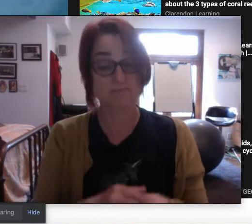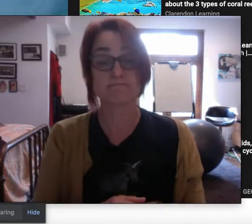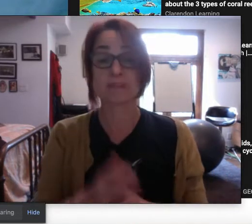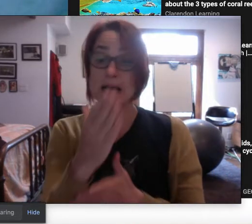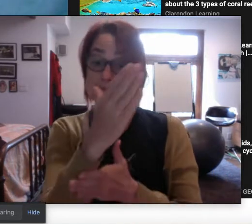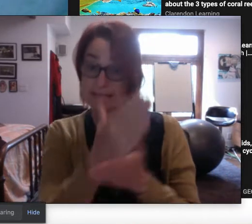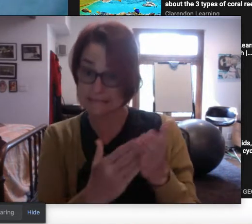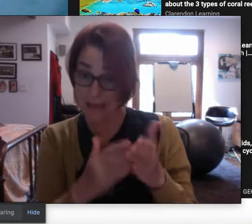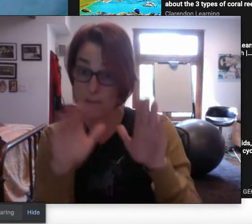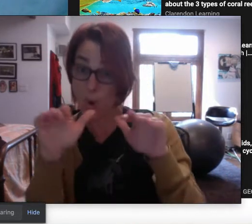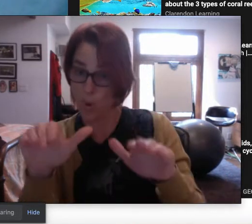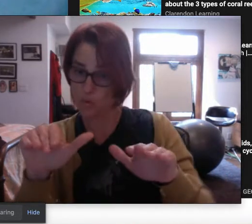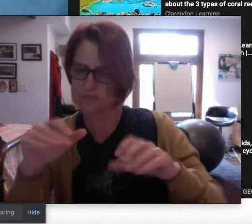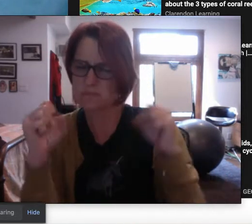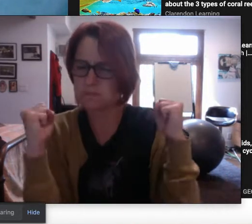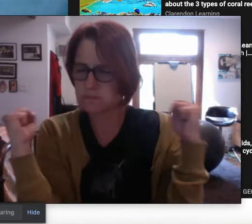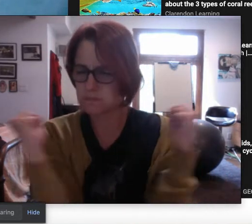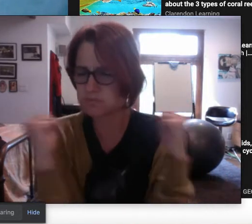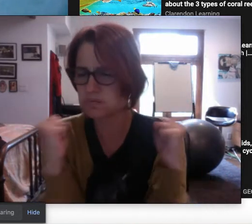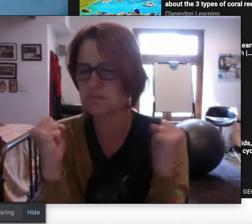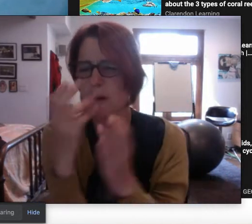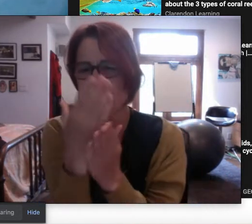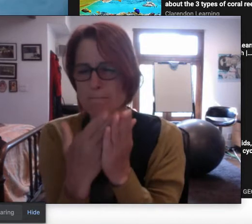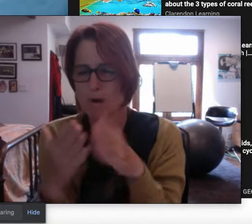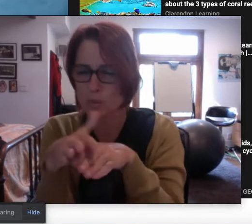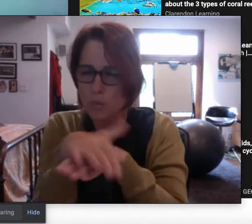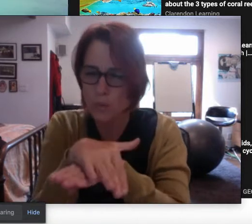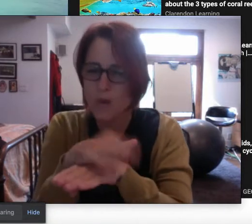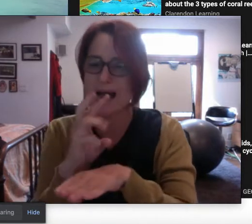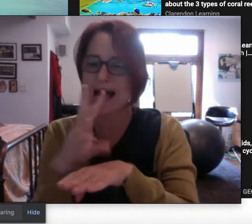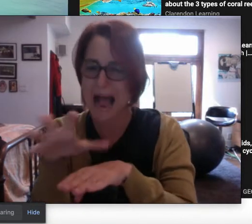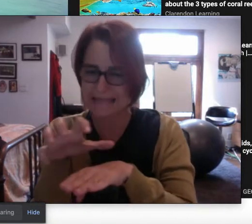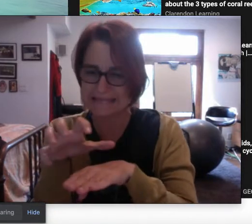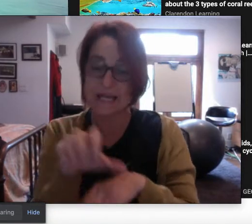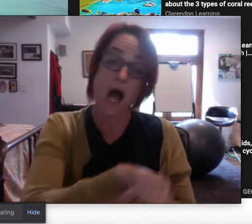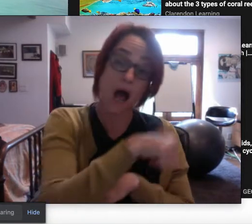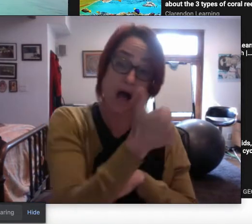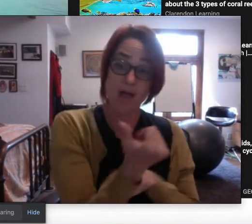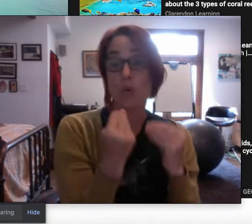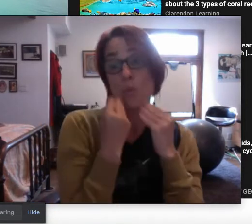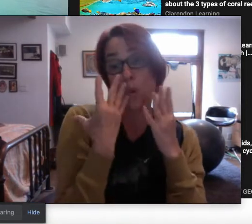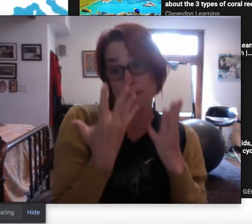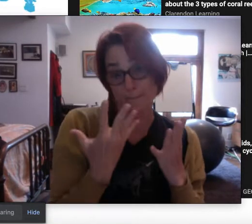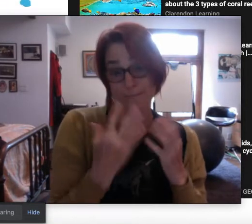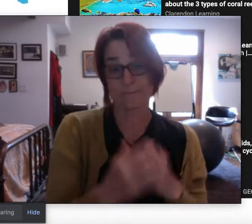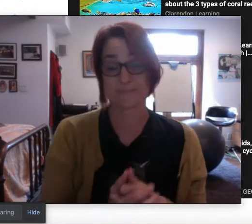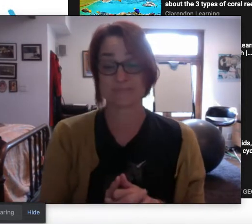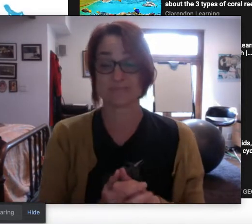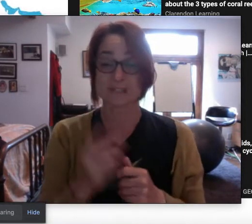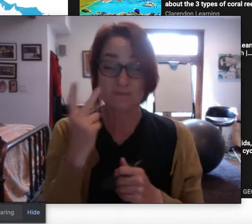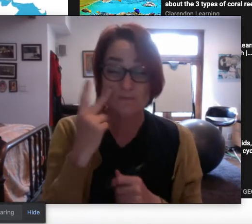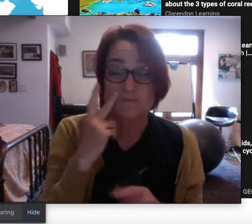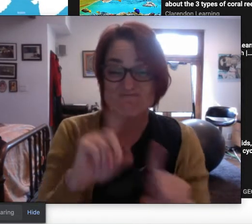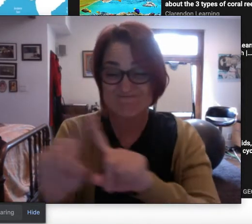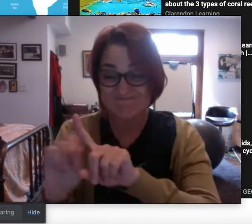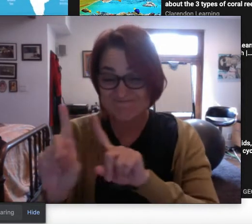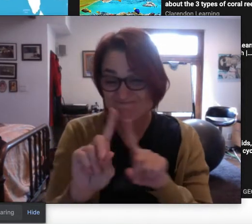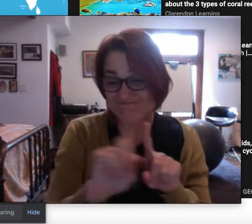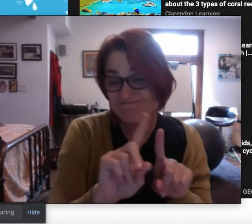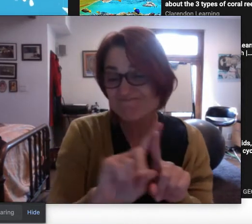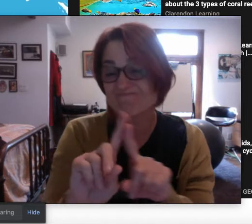Some of the oceans are very cold with parts covered in ice, while others are warm. Let's take a closer look at each